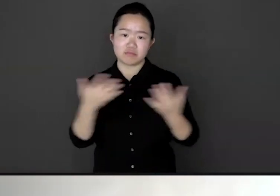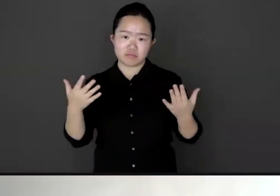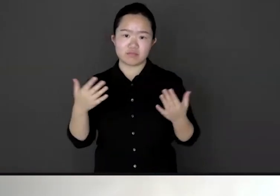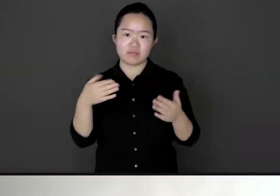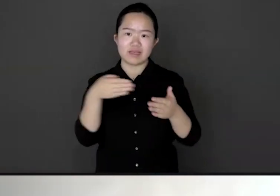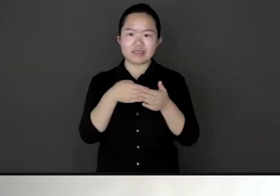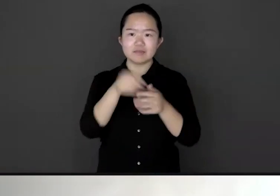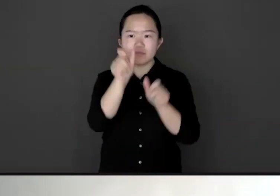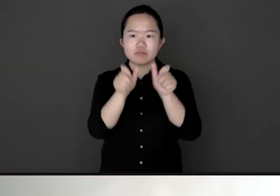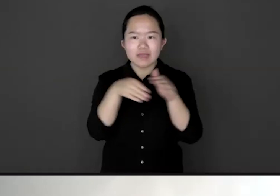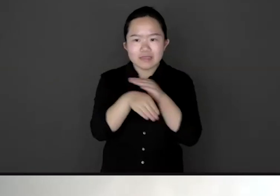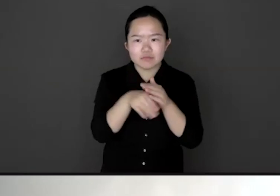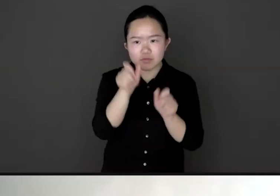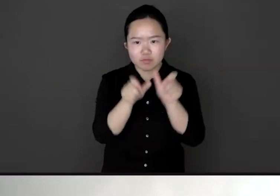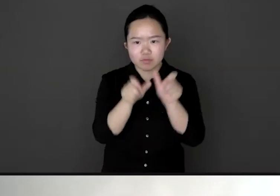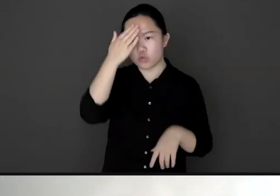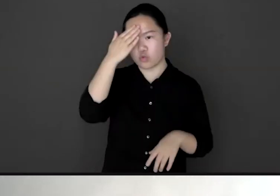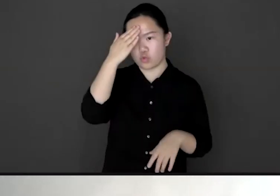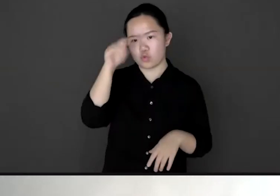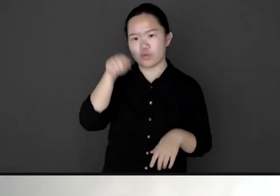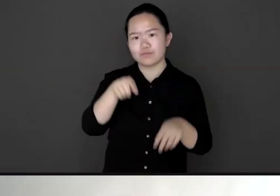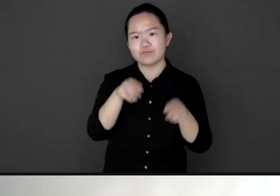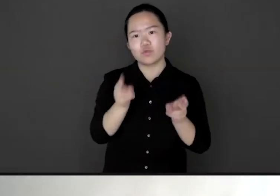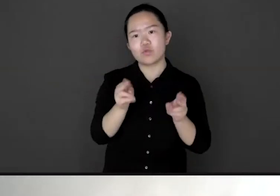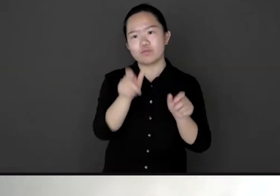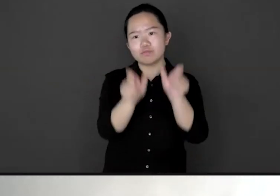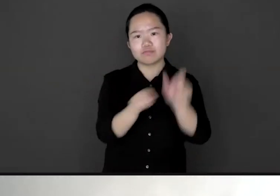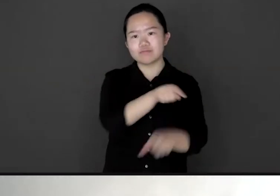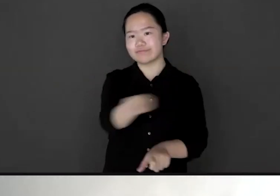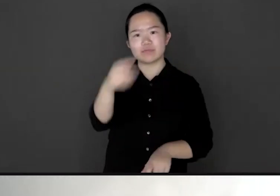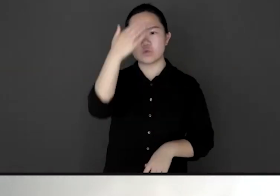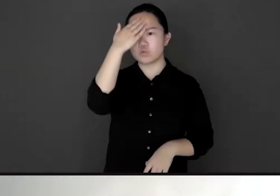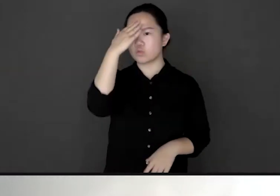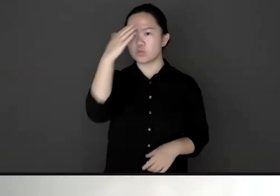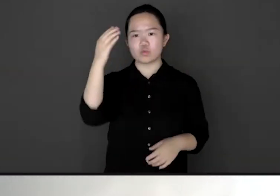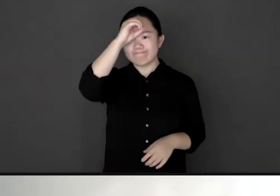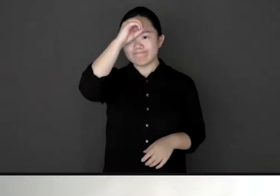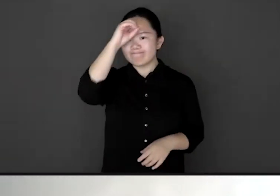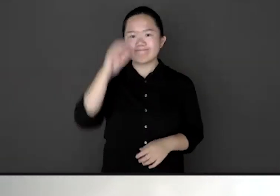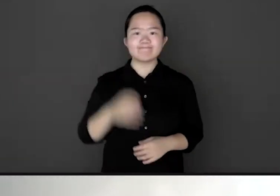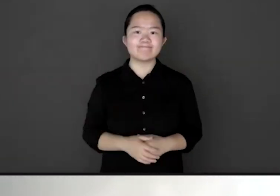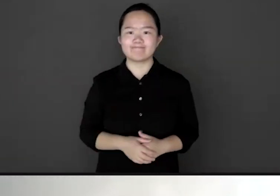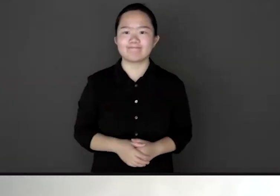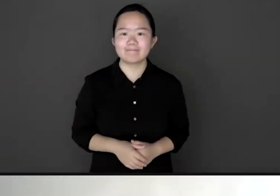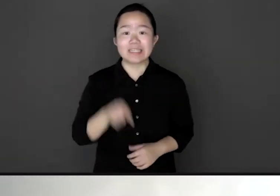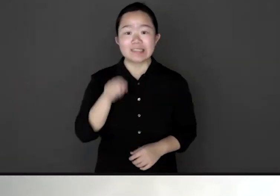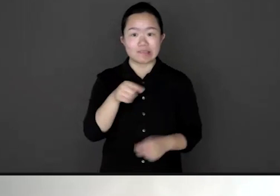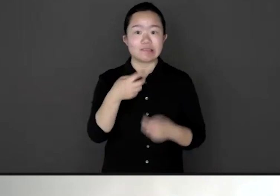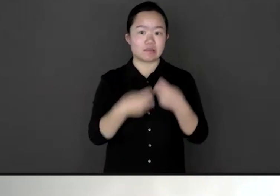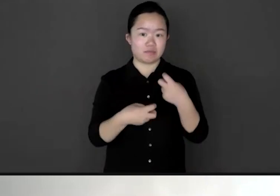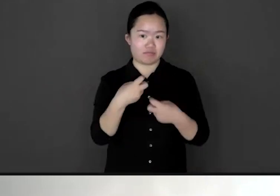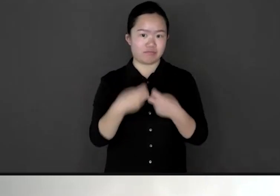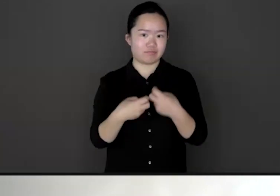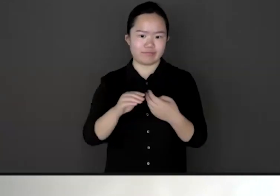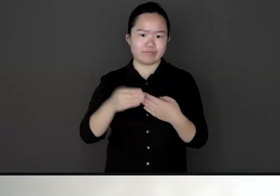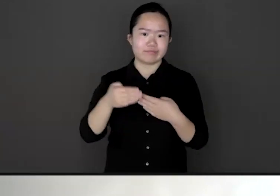you the API that Adobe has created is improving the work. It's making it easier for us, for sure. What